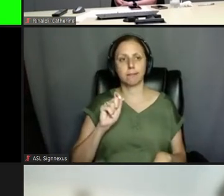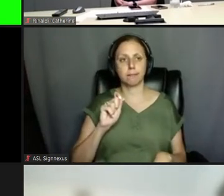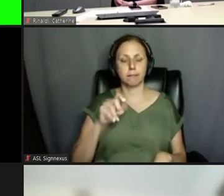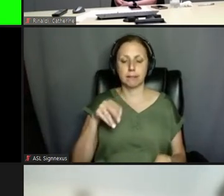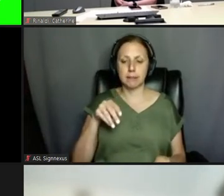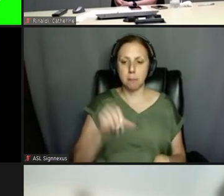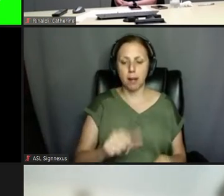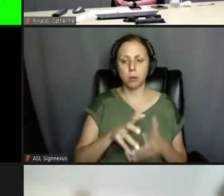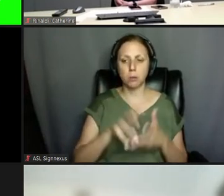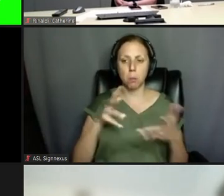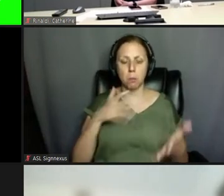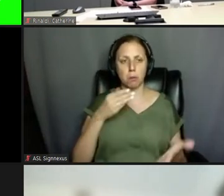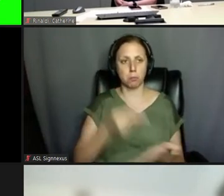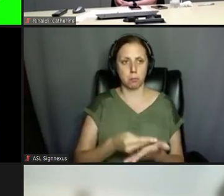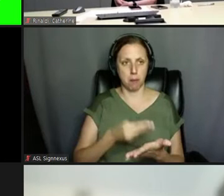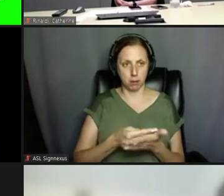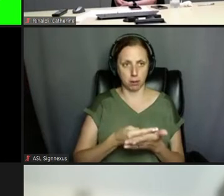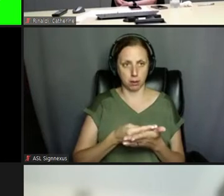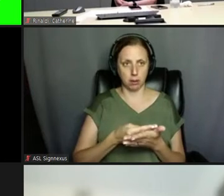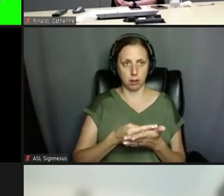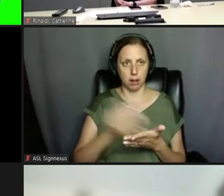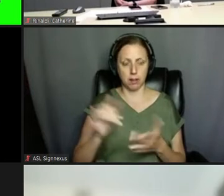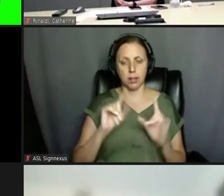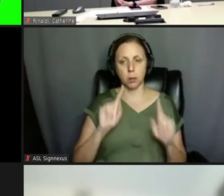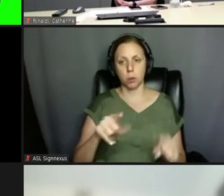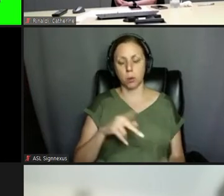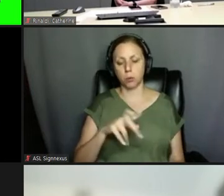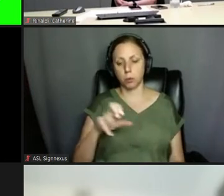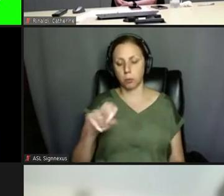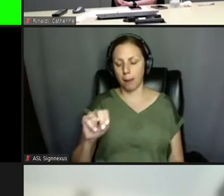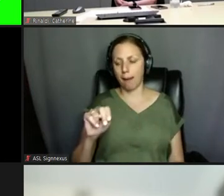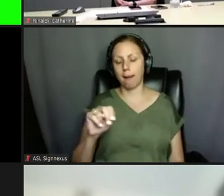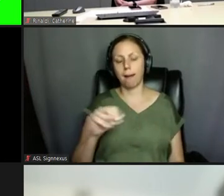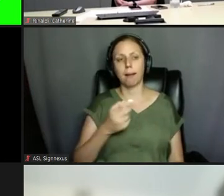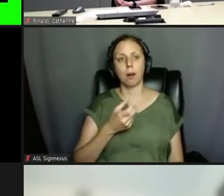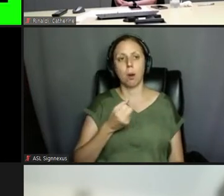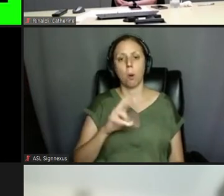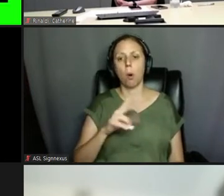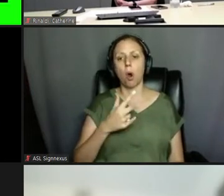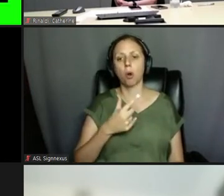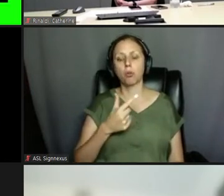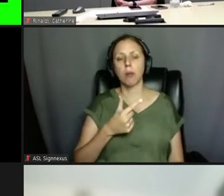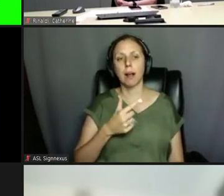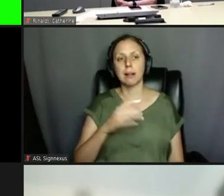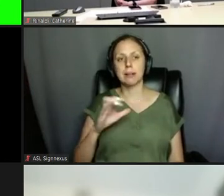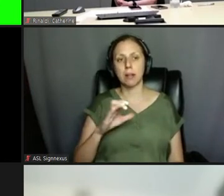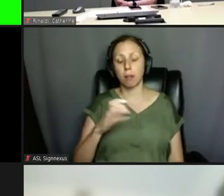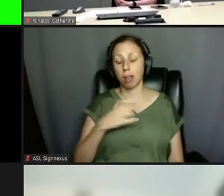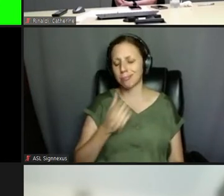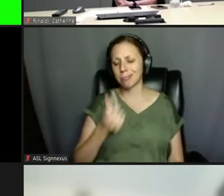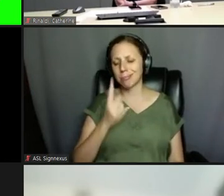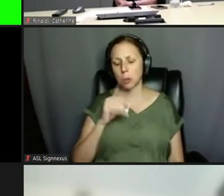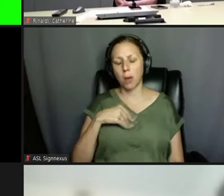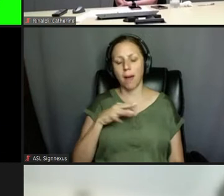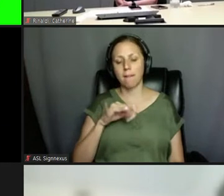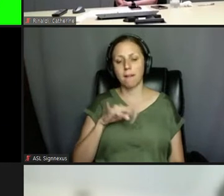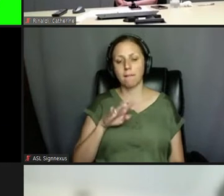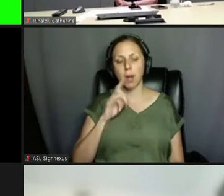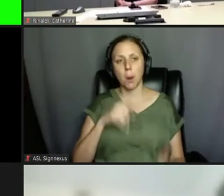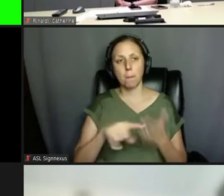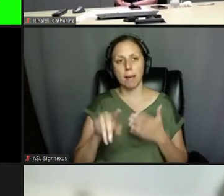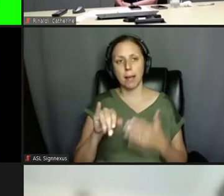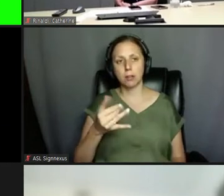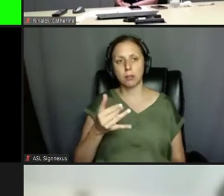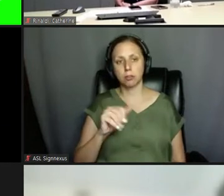money, as you're going to Penn Station or Grand Central, you know, it would just be the fare paid to Jamaica. So